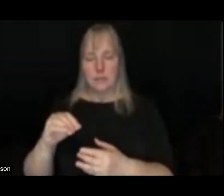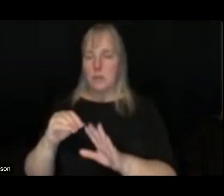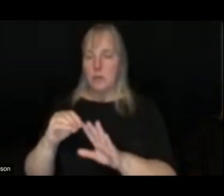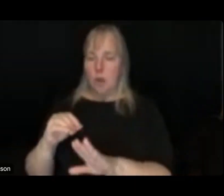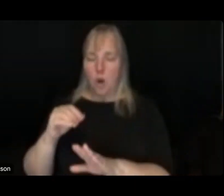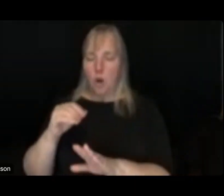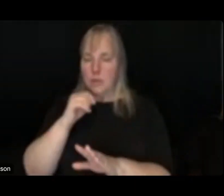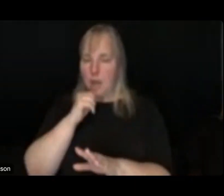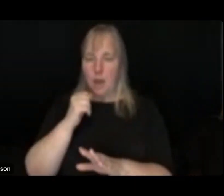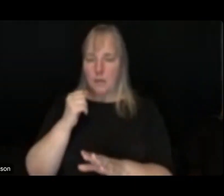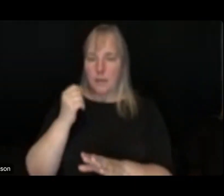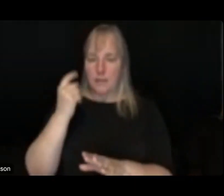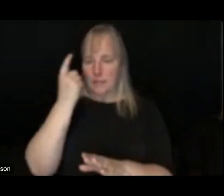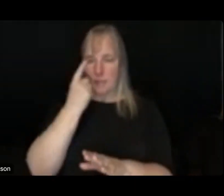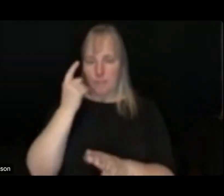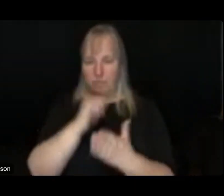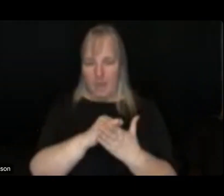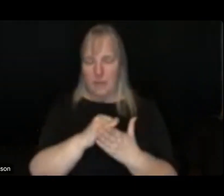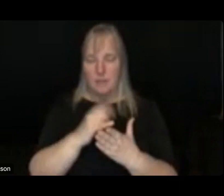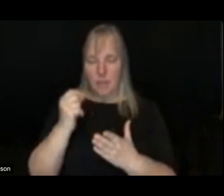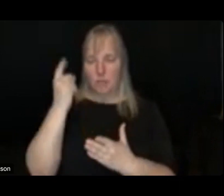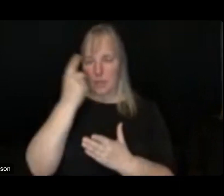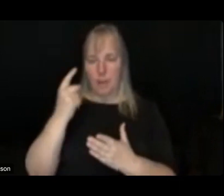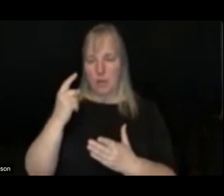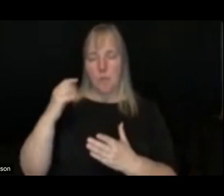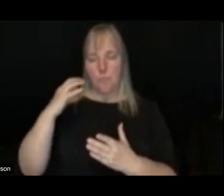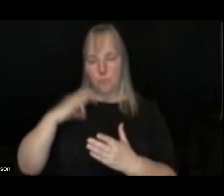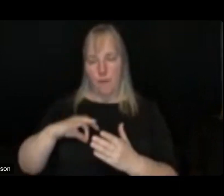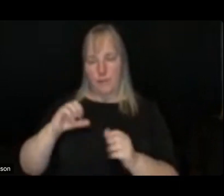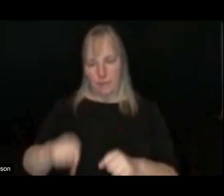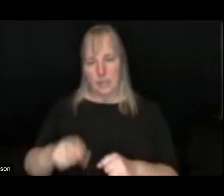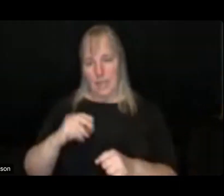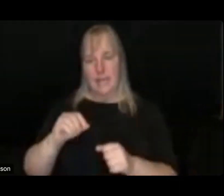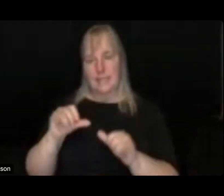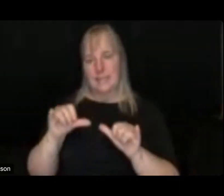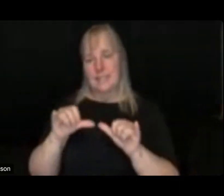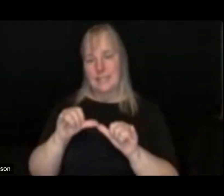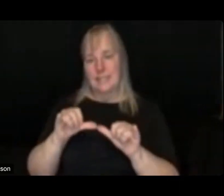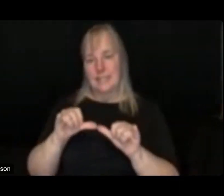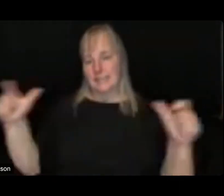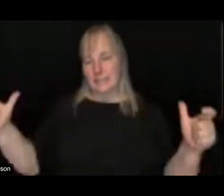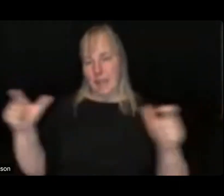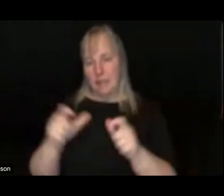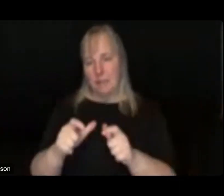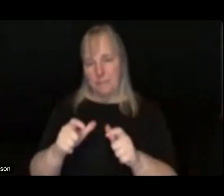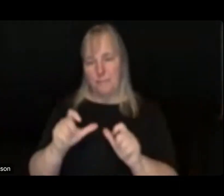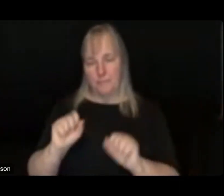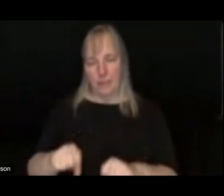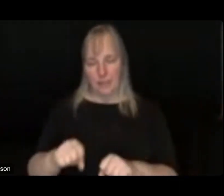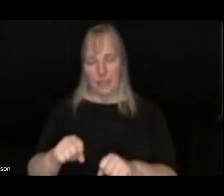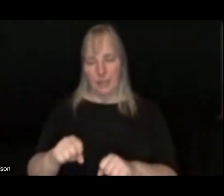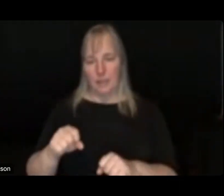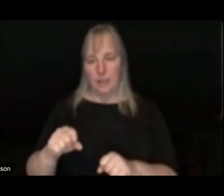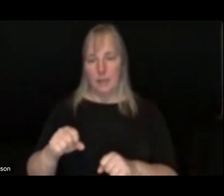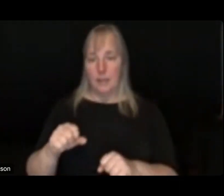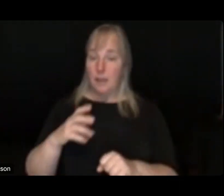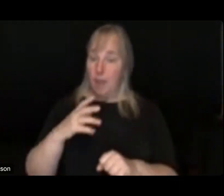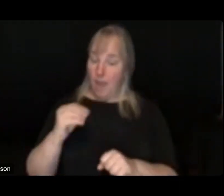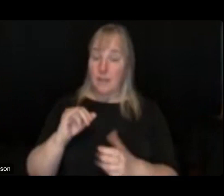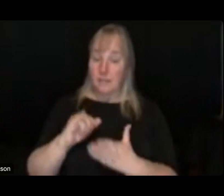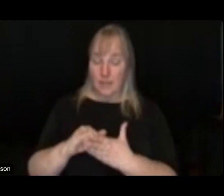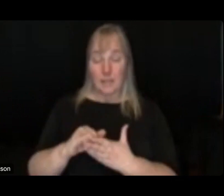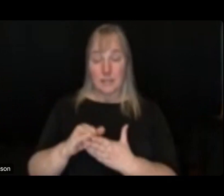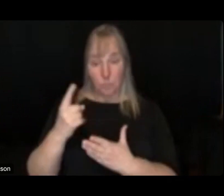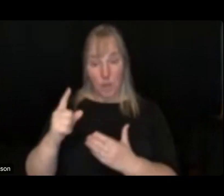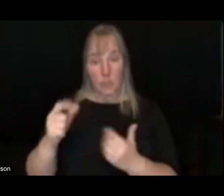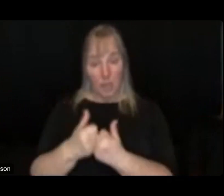scalability of what they're developing. That creates a challenge for us, however, because they do need less workers. And